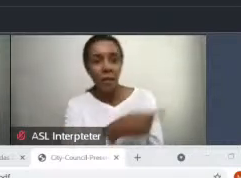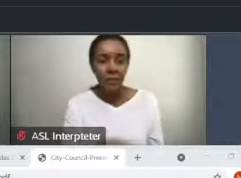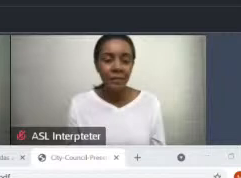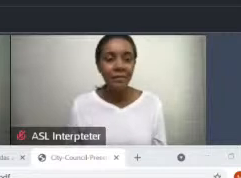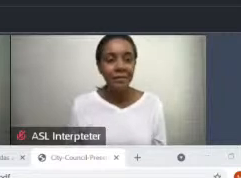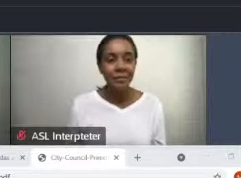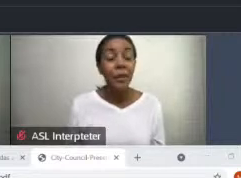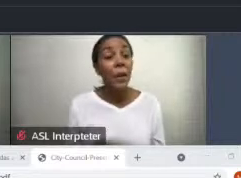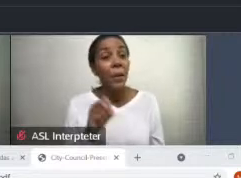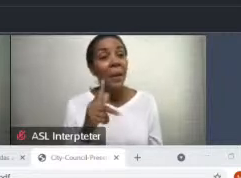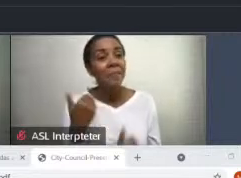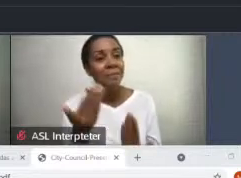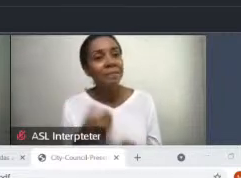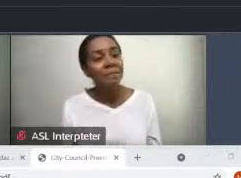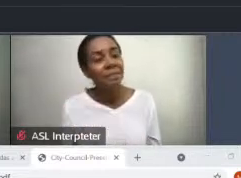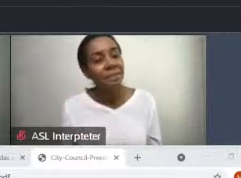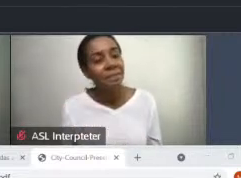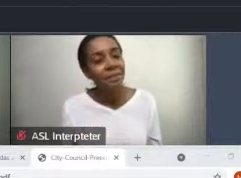right.